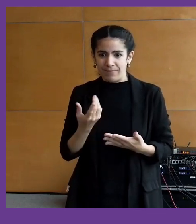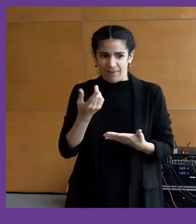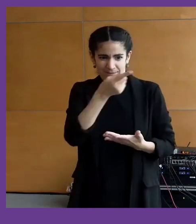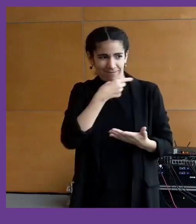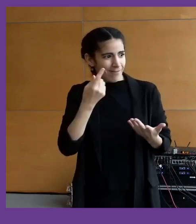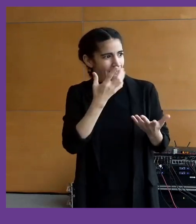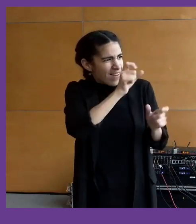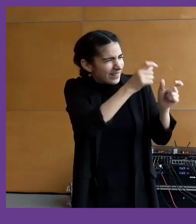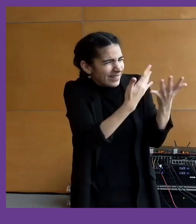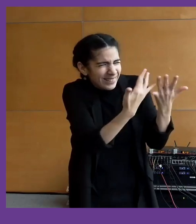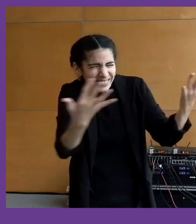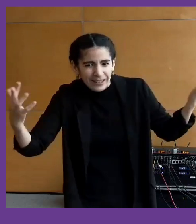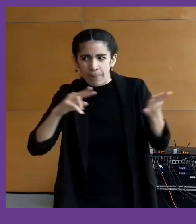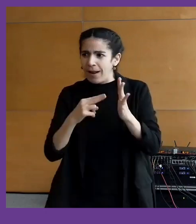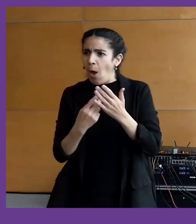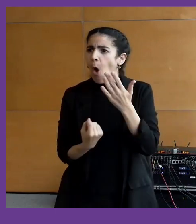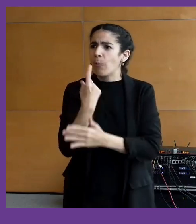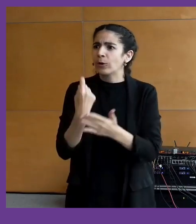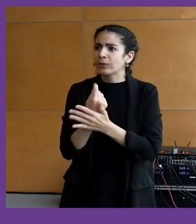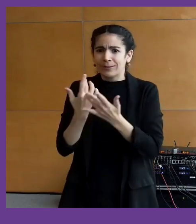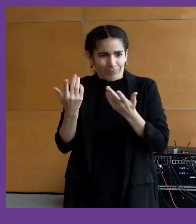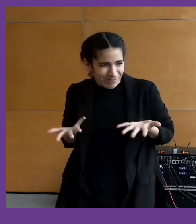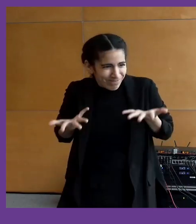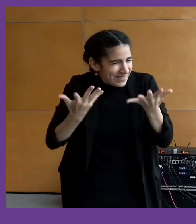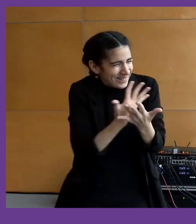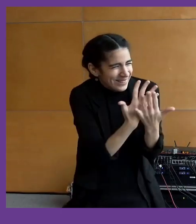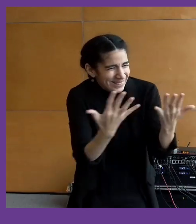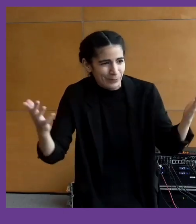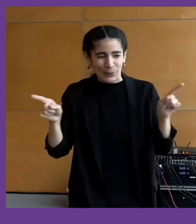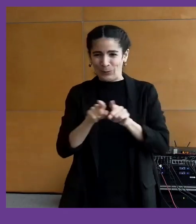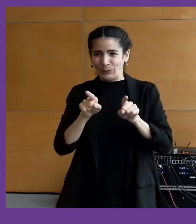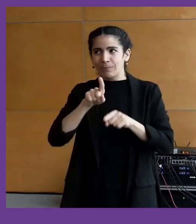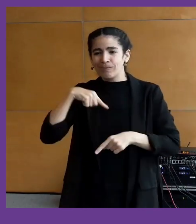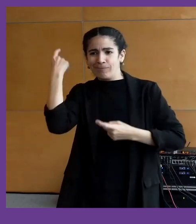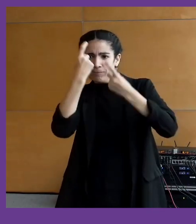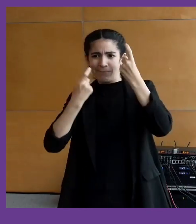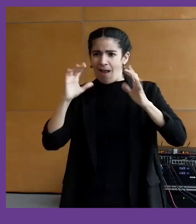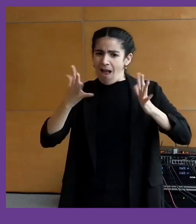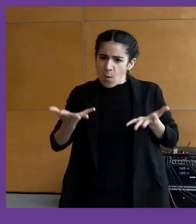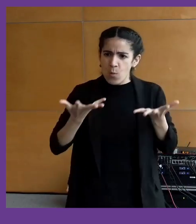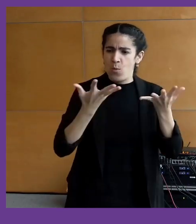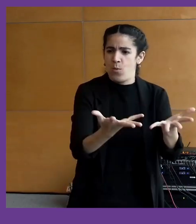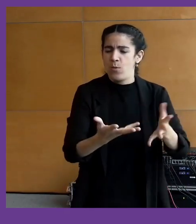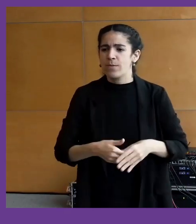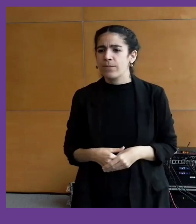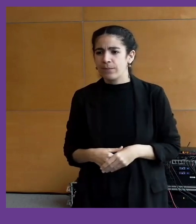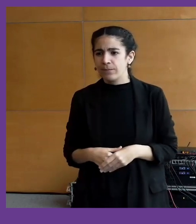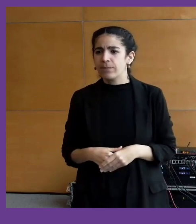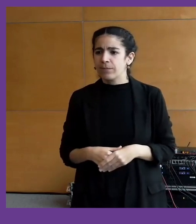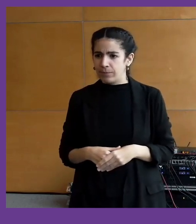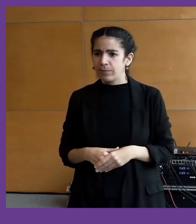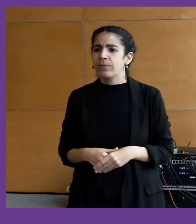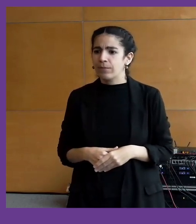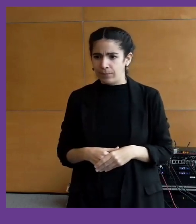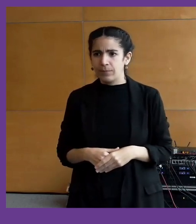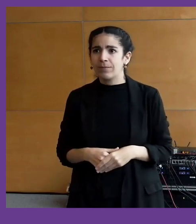specific tools for 2 decades to ensure better accessibility within tourism destinations. The organization has formed solid